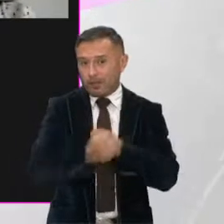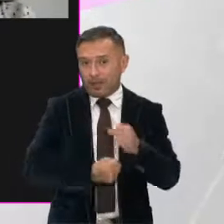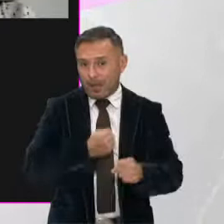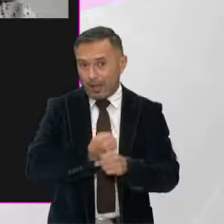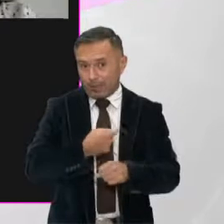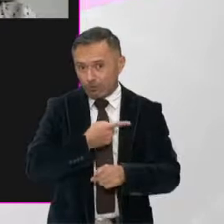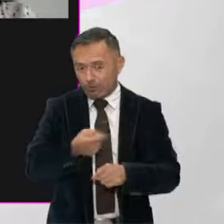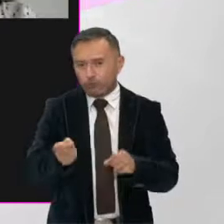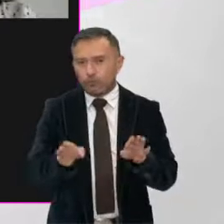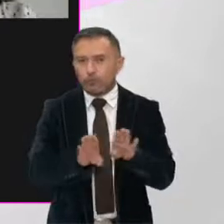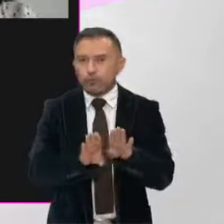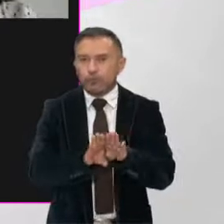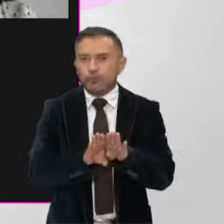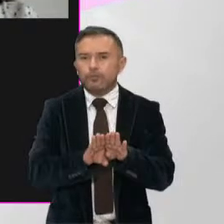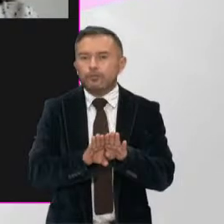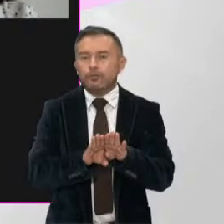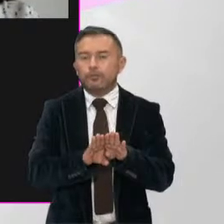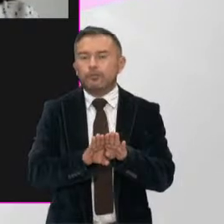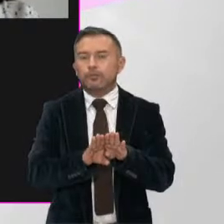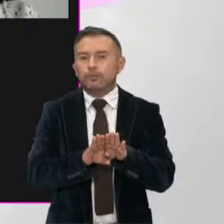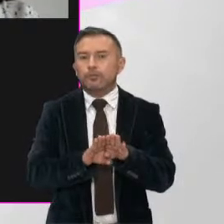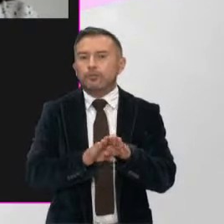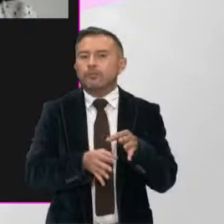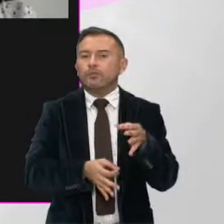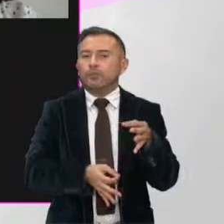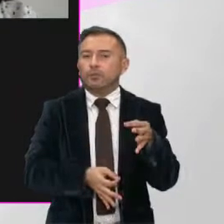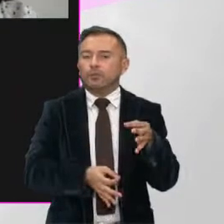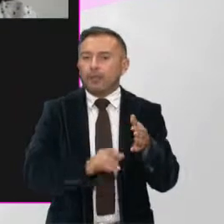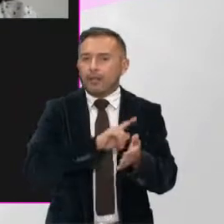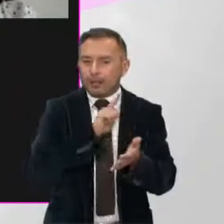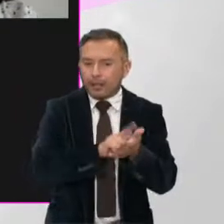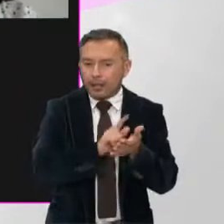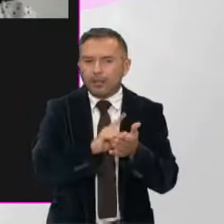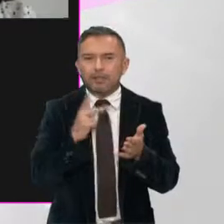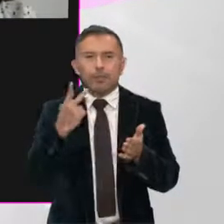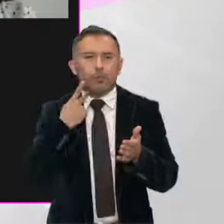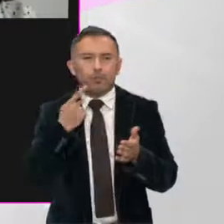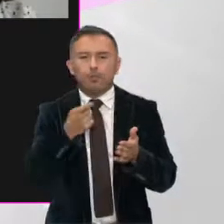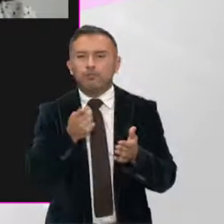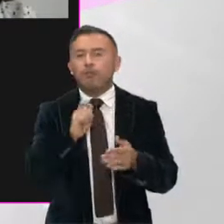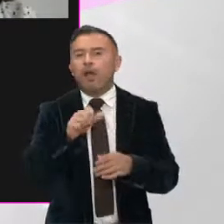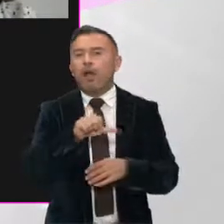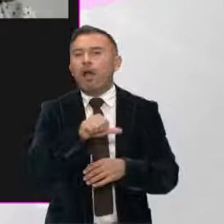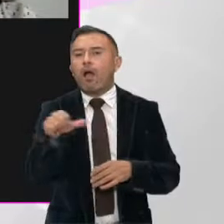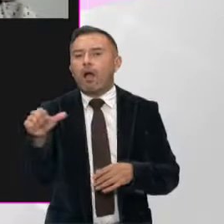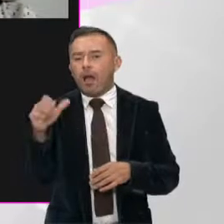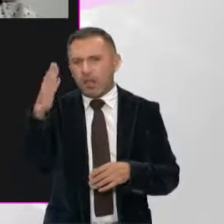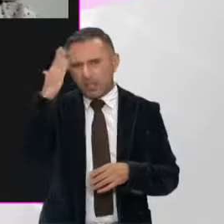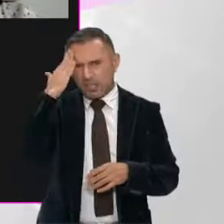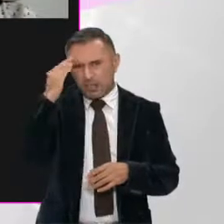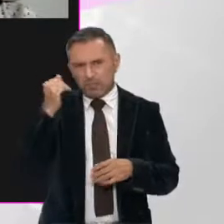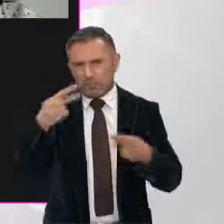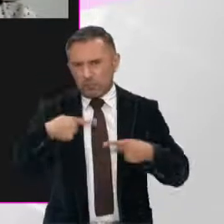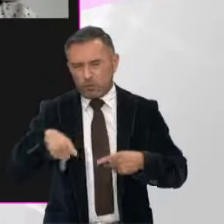government had imposed in the term as